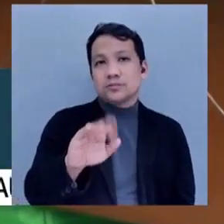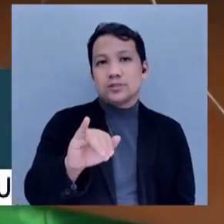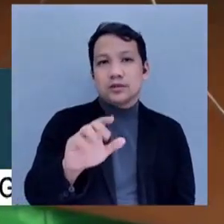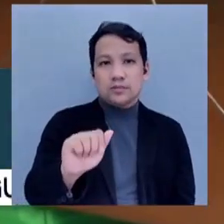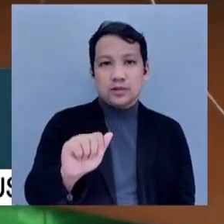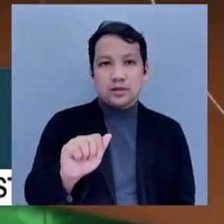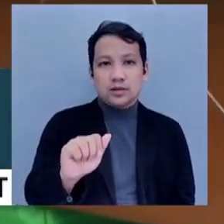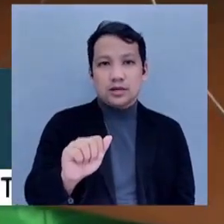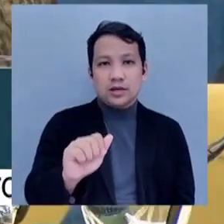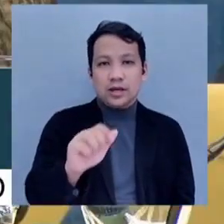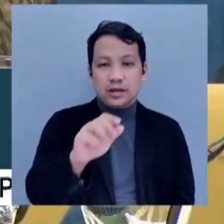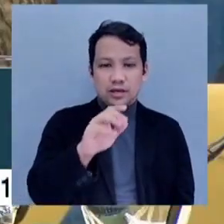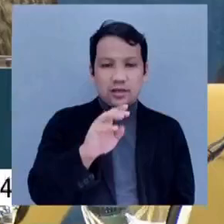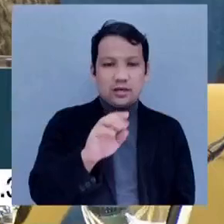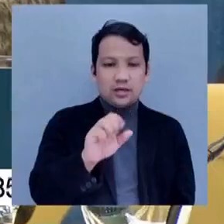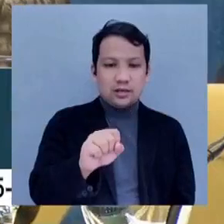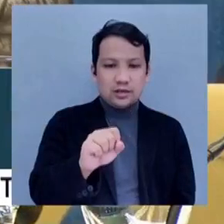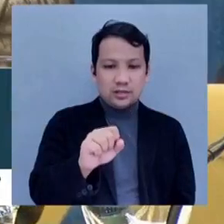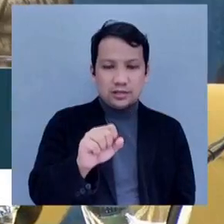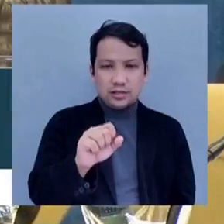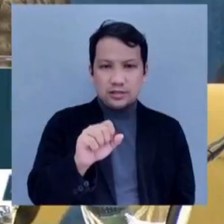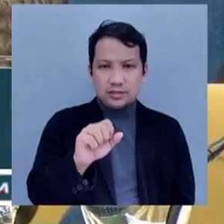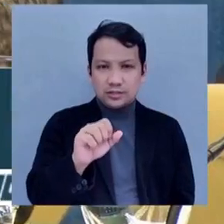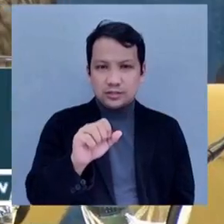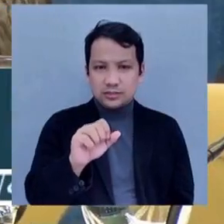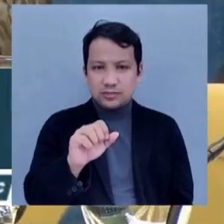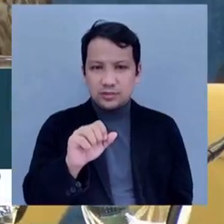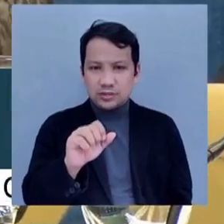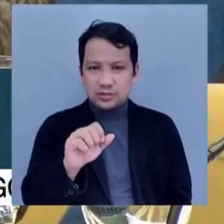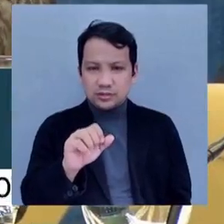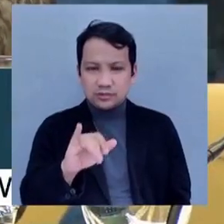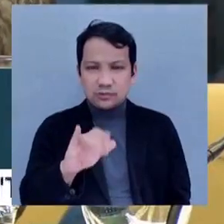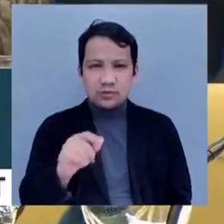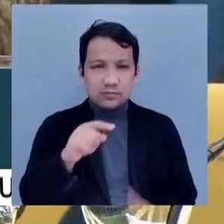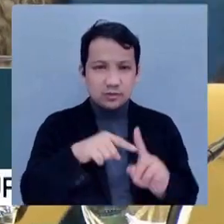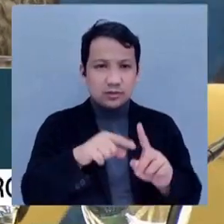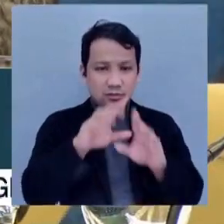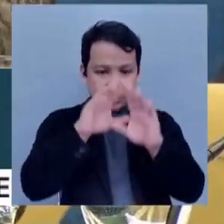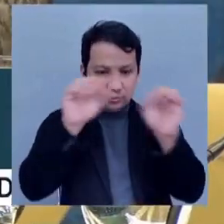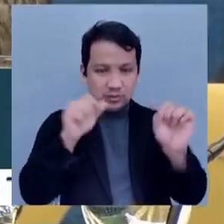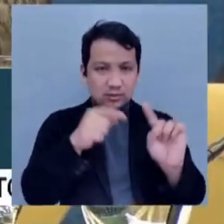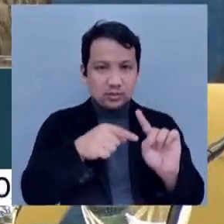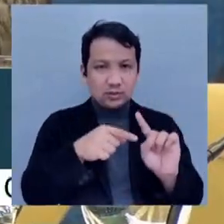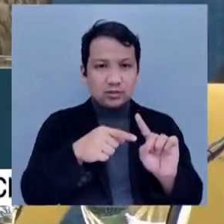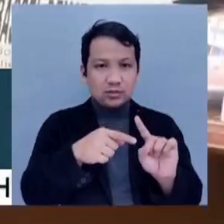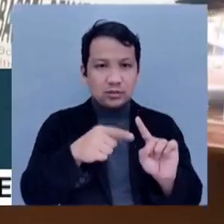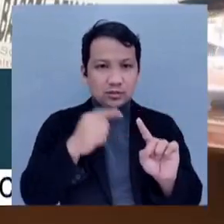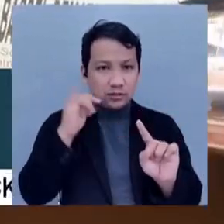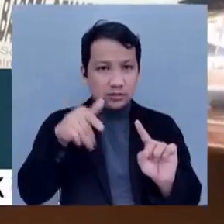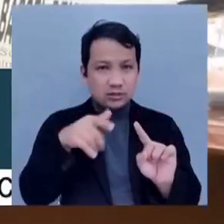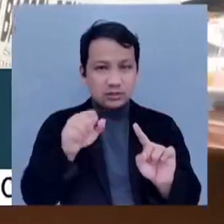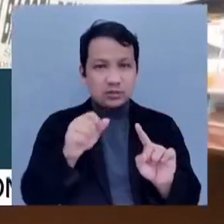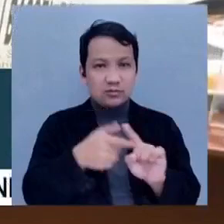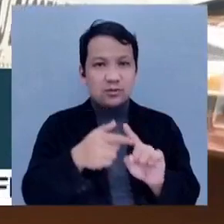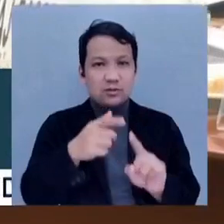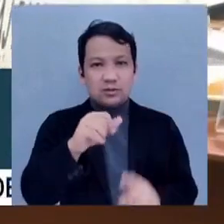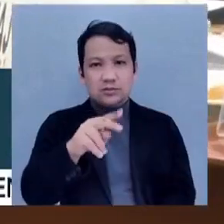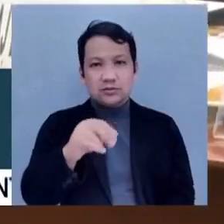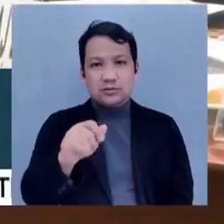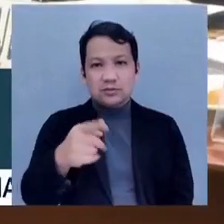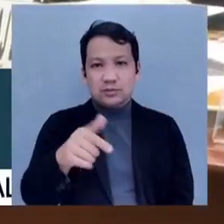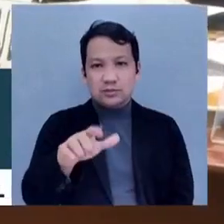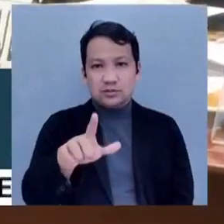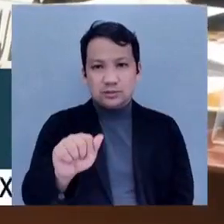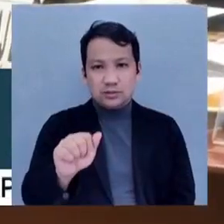a similar suspicion. The group's 22-year-old president, Jerenz Quilario, more known as Señor Aguila to his followers, who